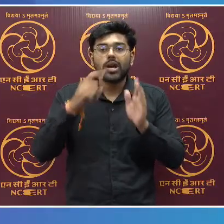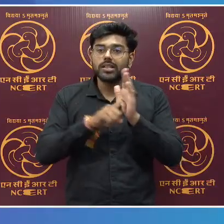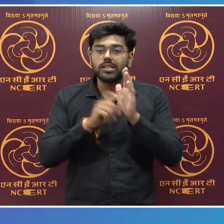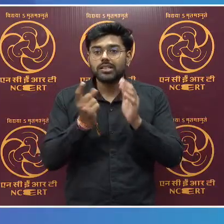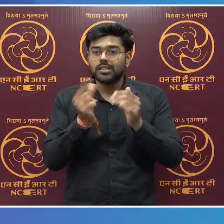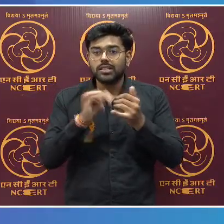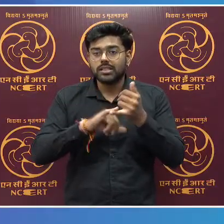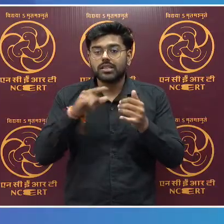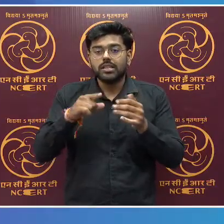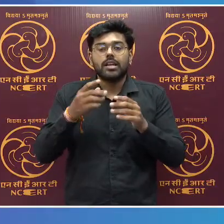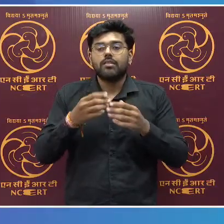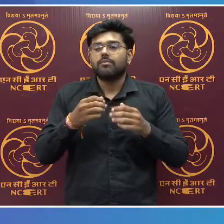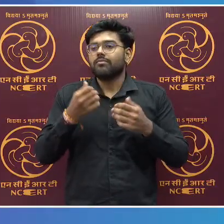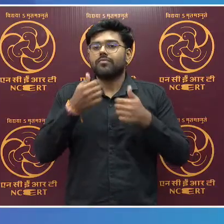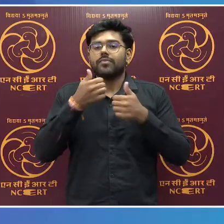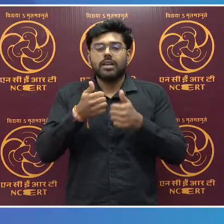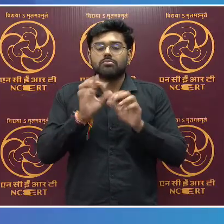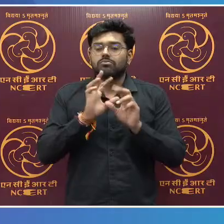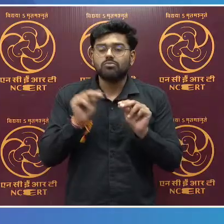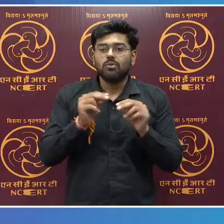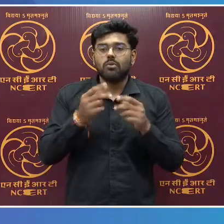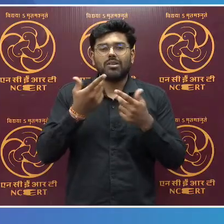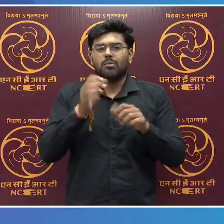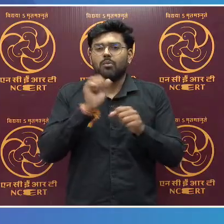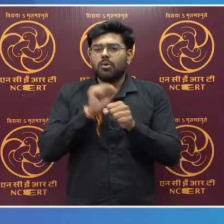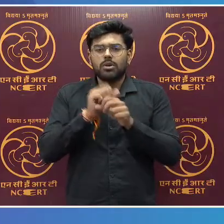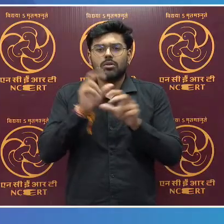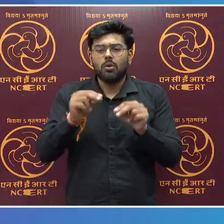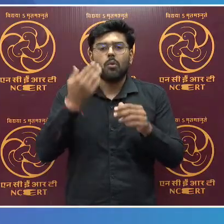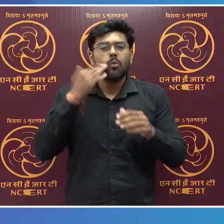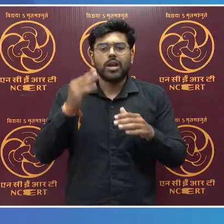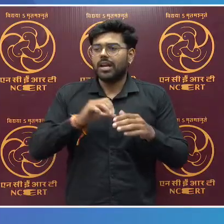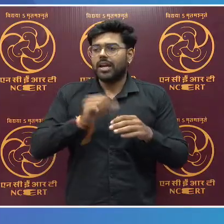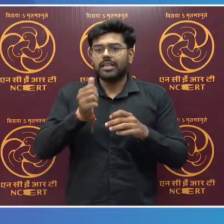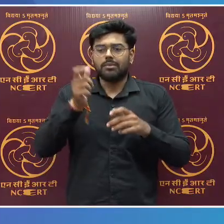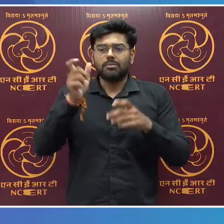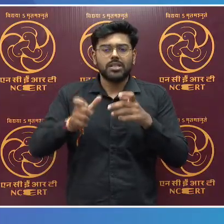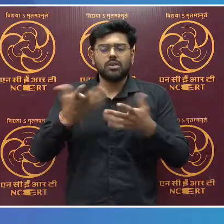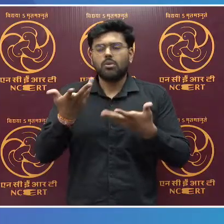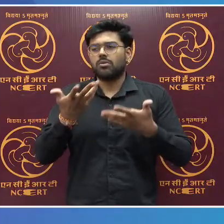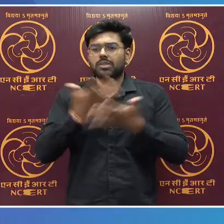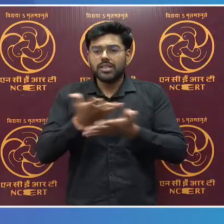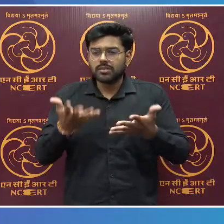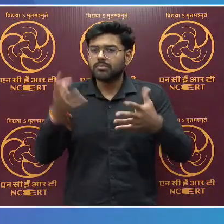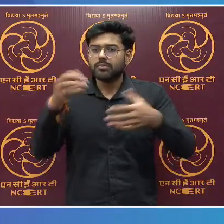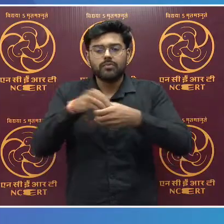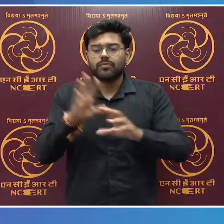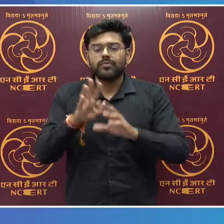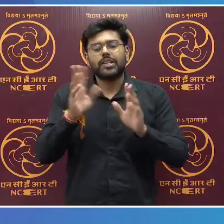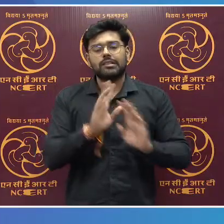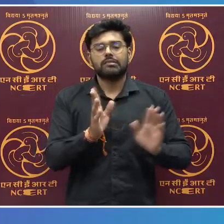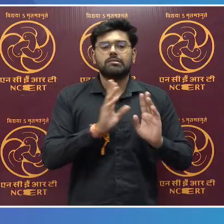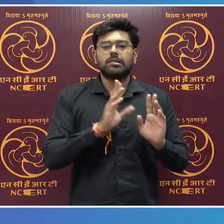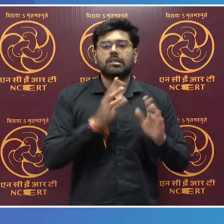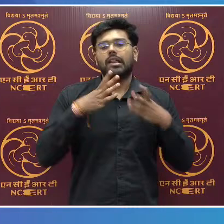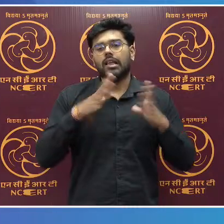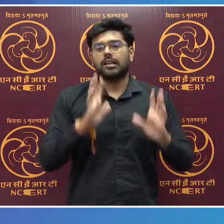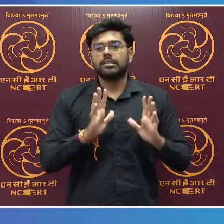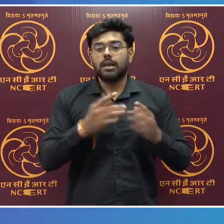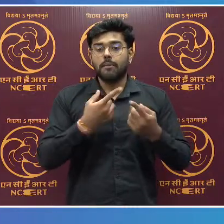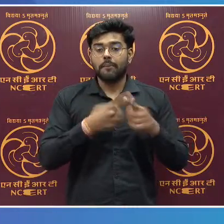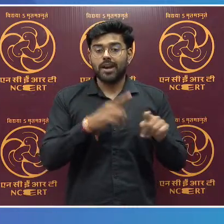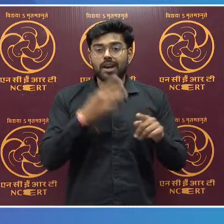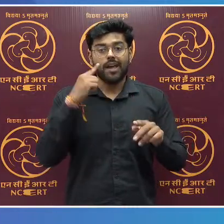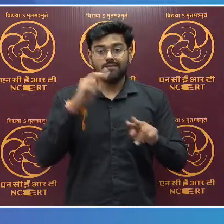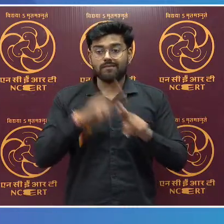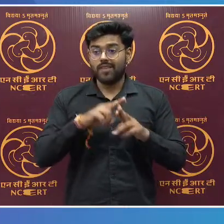remains inactive when they are not having any host with them. The moment they are getting a host, now host